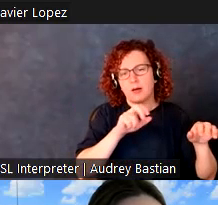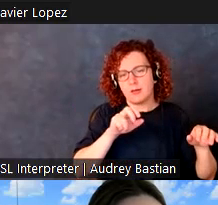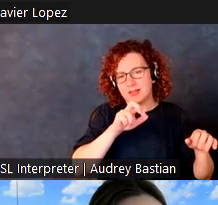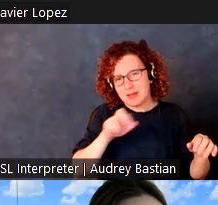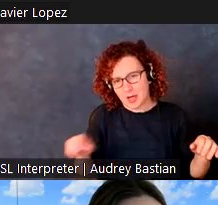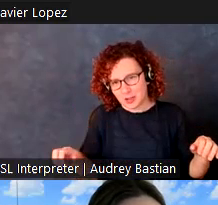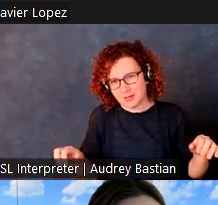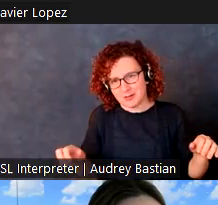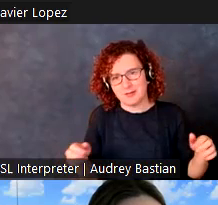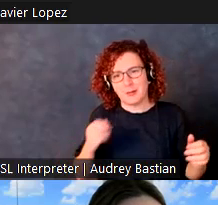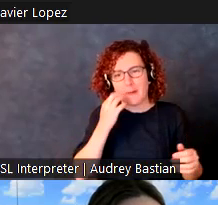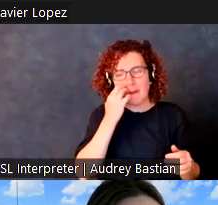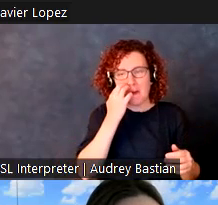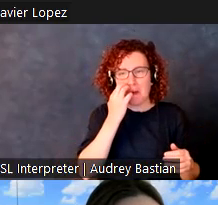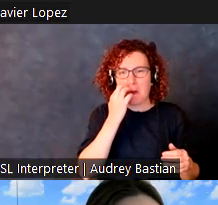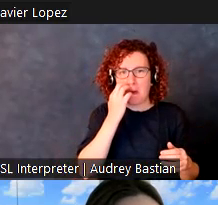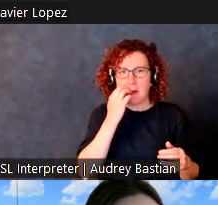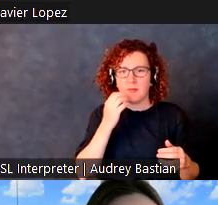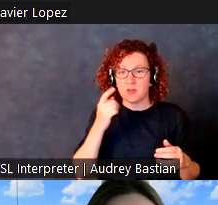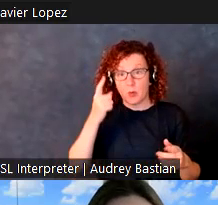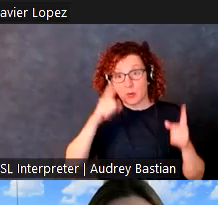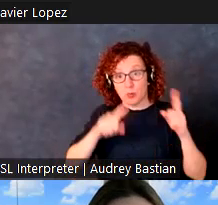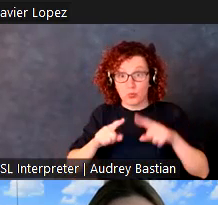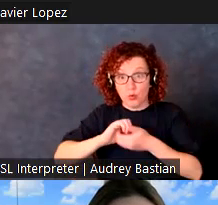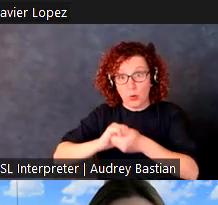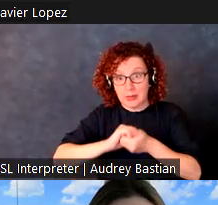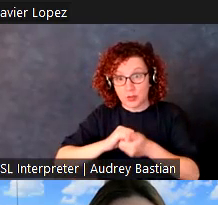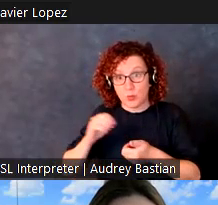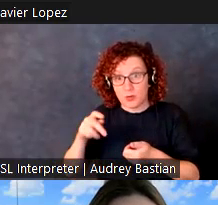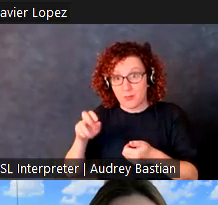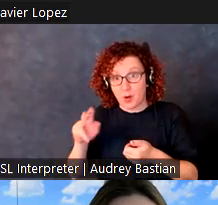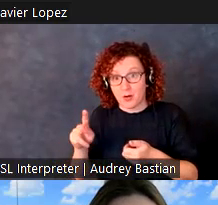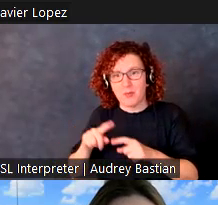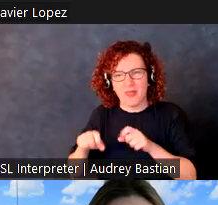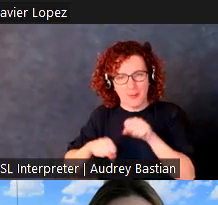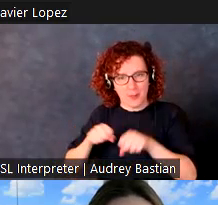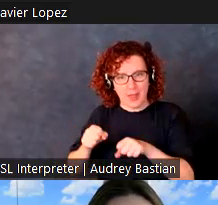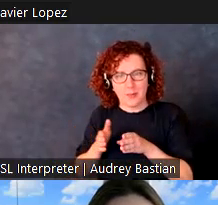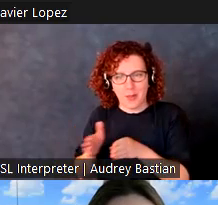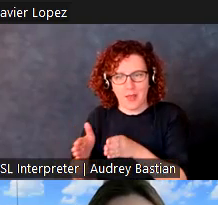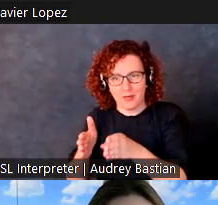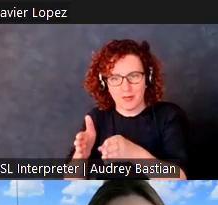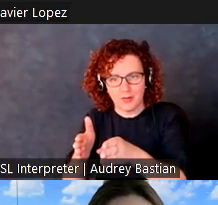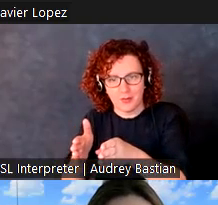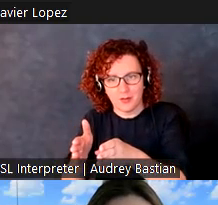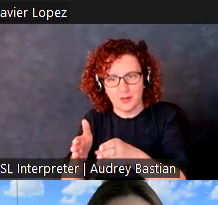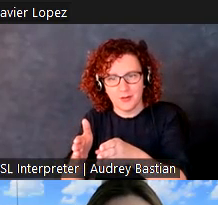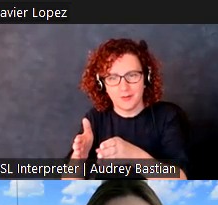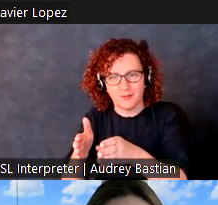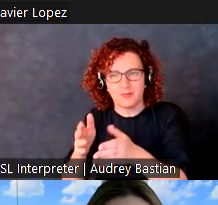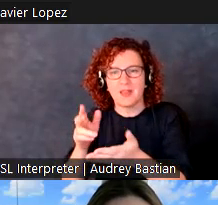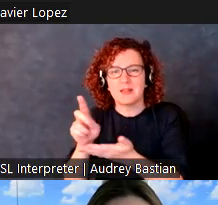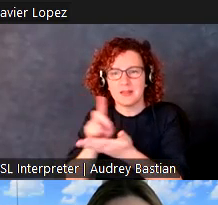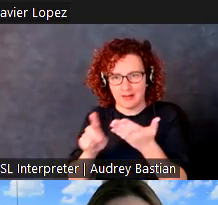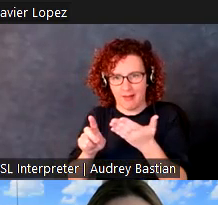an active coordination effort, but the bike path is definitely a design issue